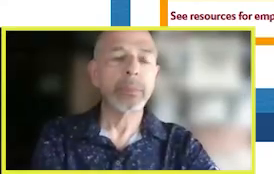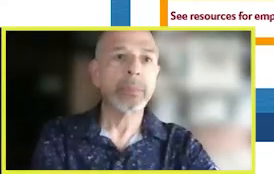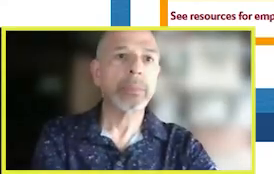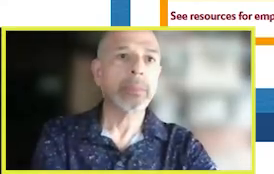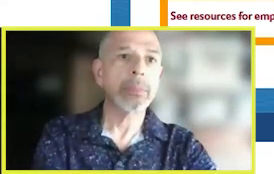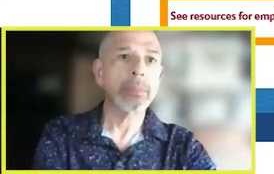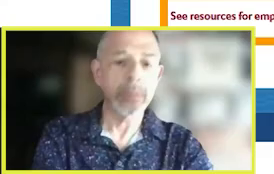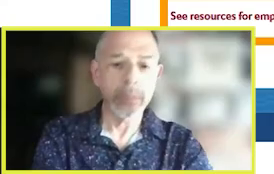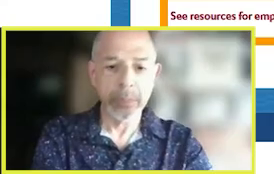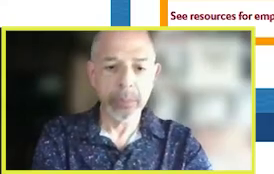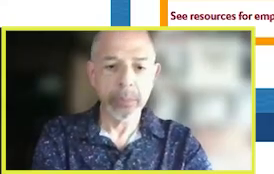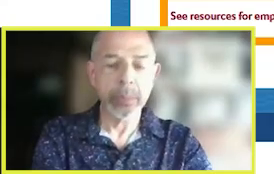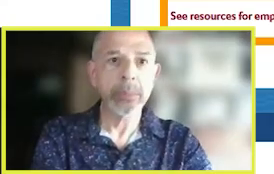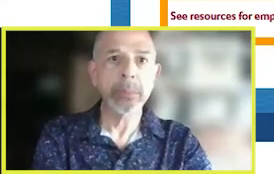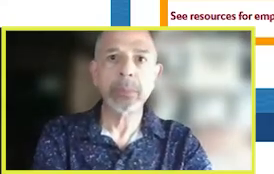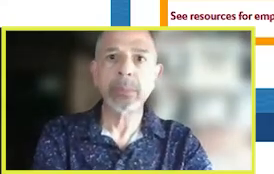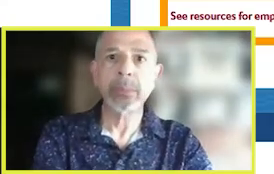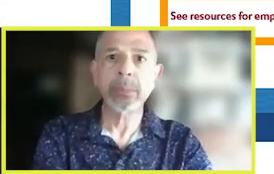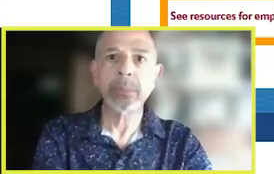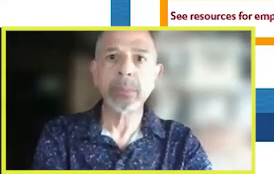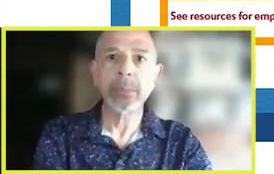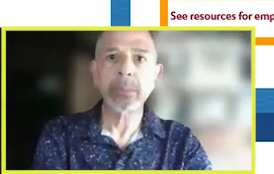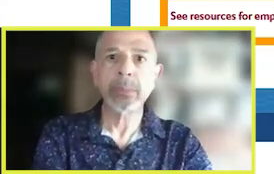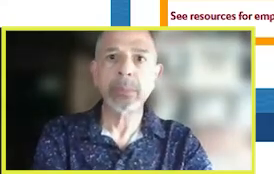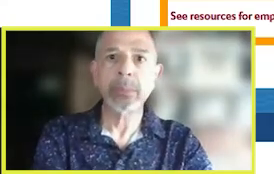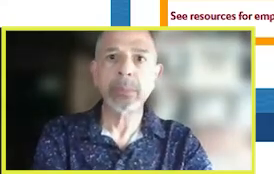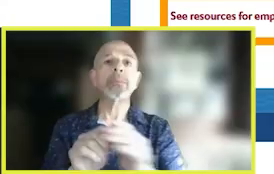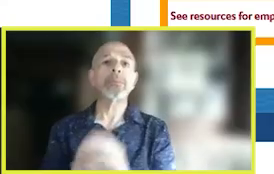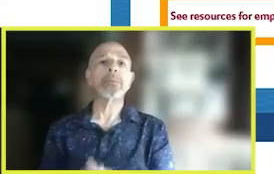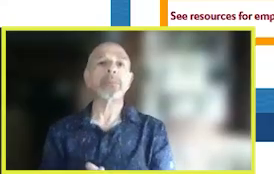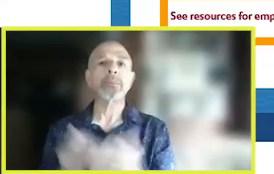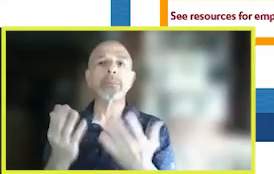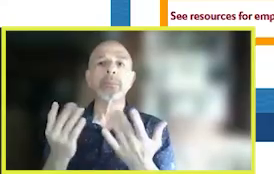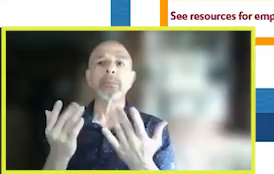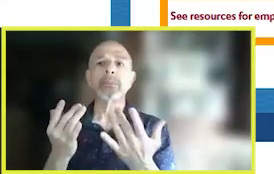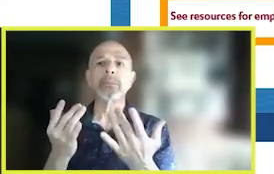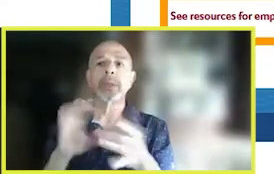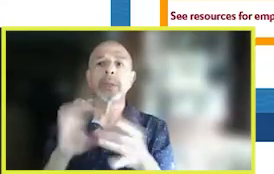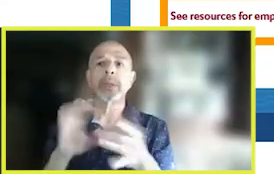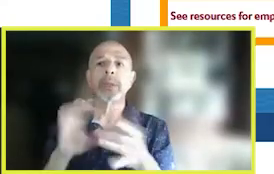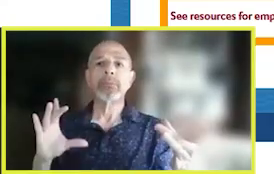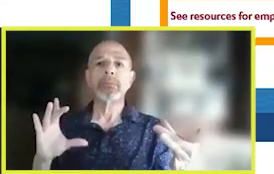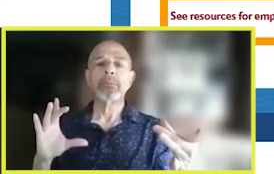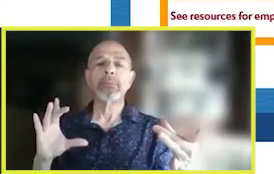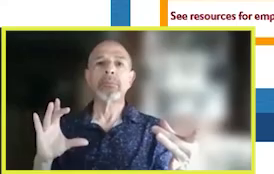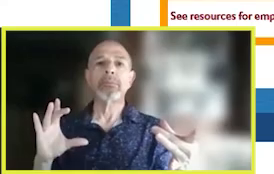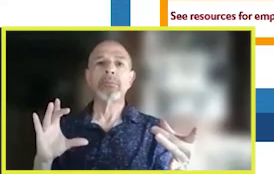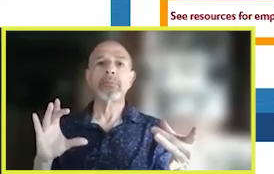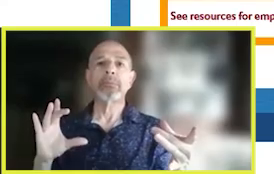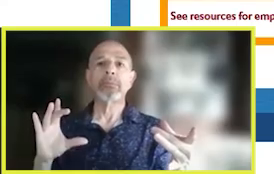on employer, you can see an option at the bottom that says see resources